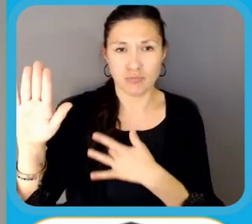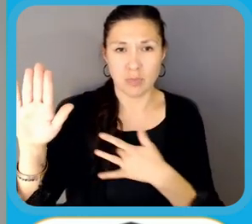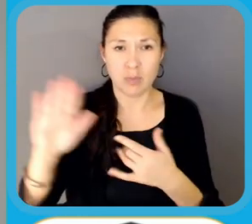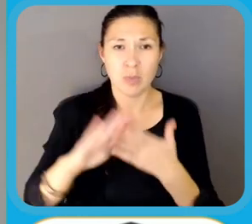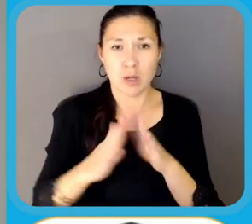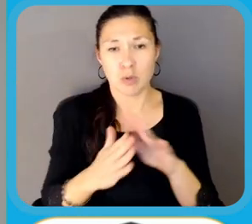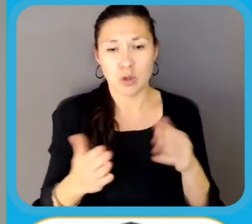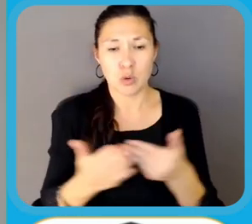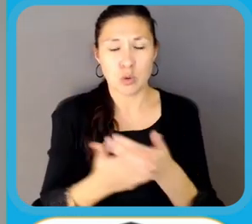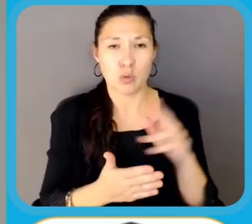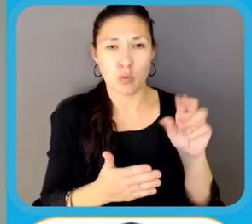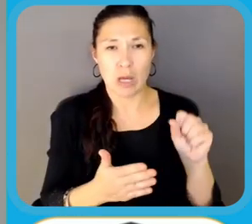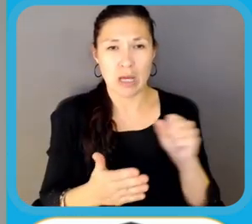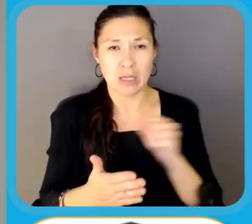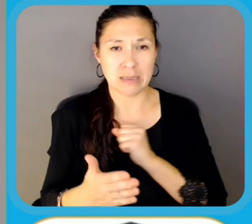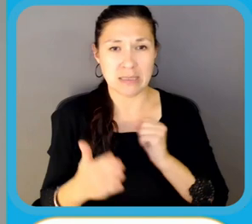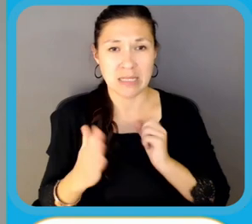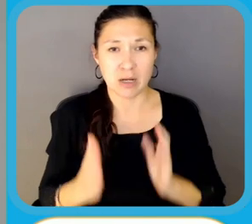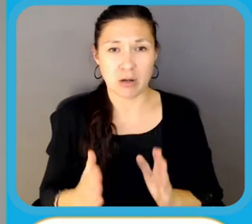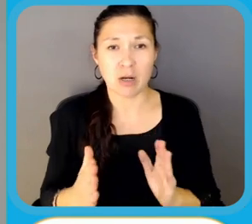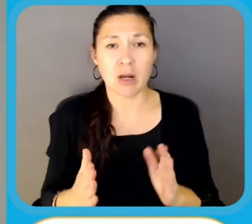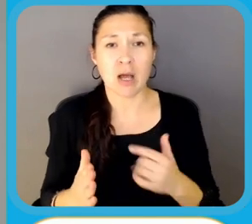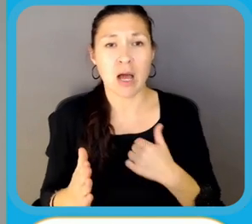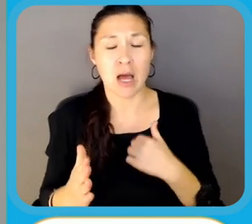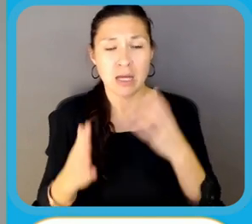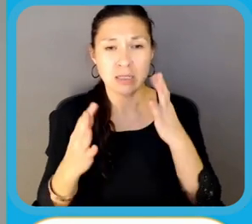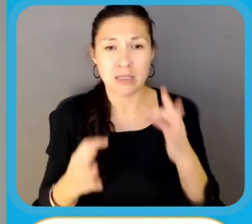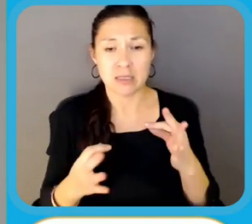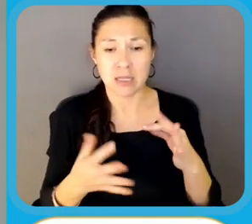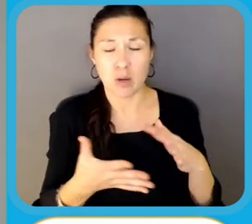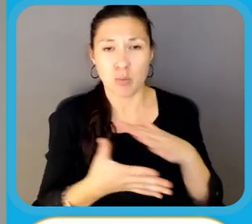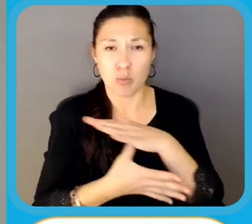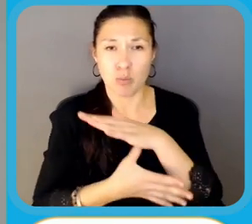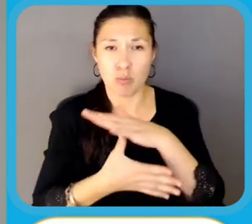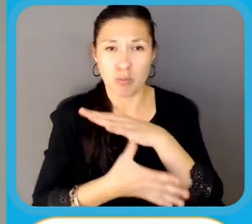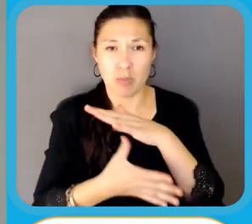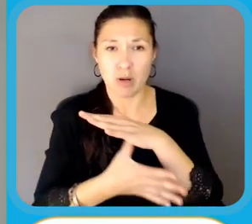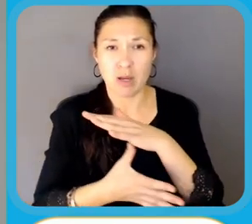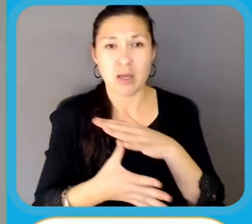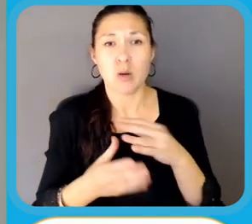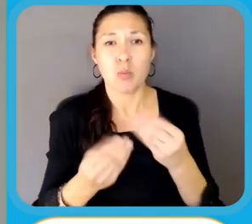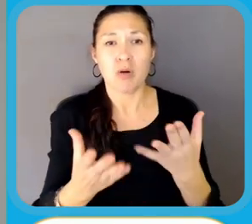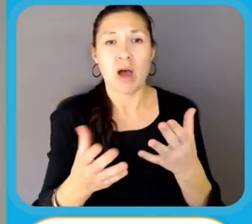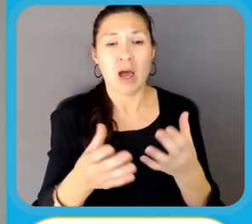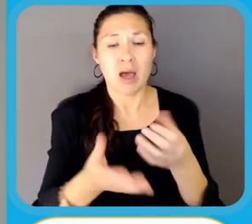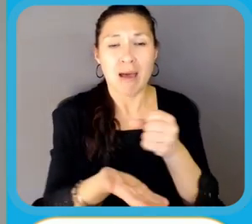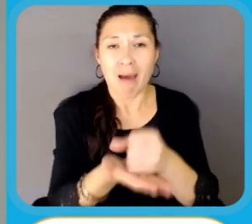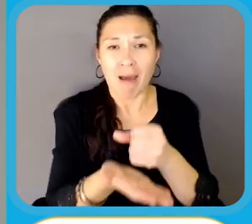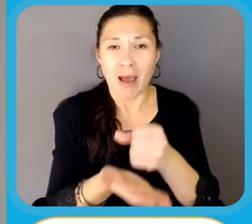I made it clear that my very first priority was to deliver much-needed aid to frontline